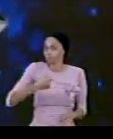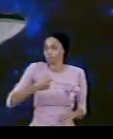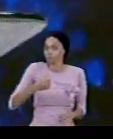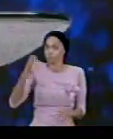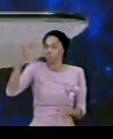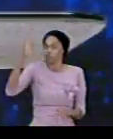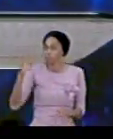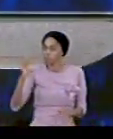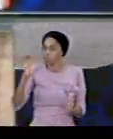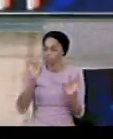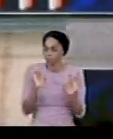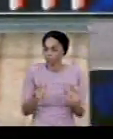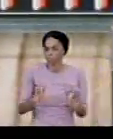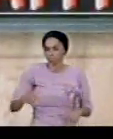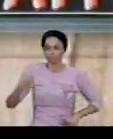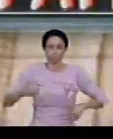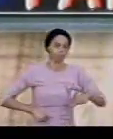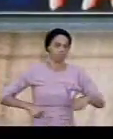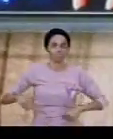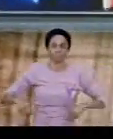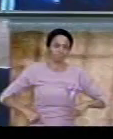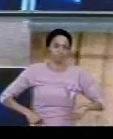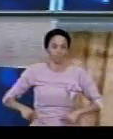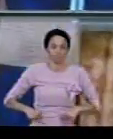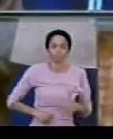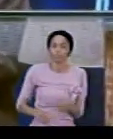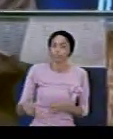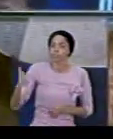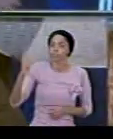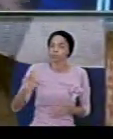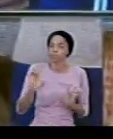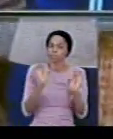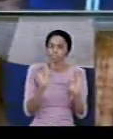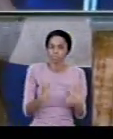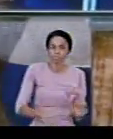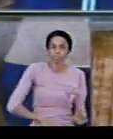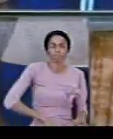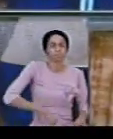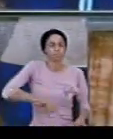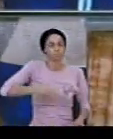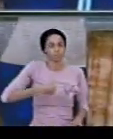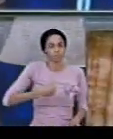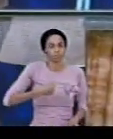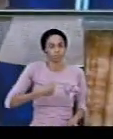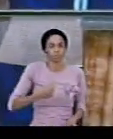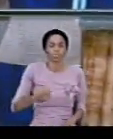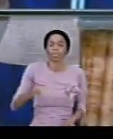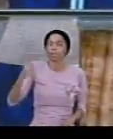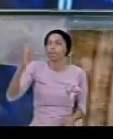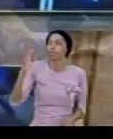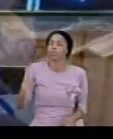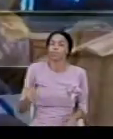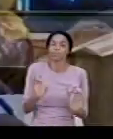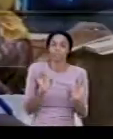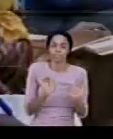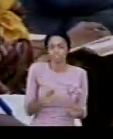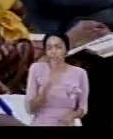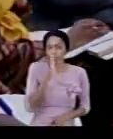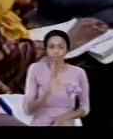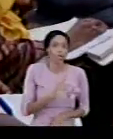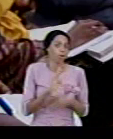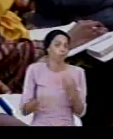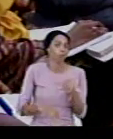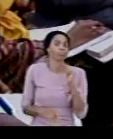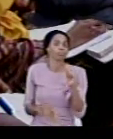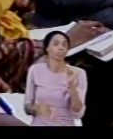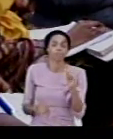being pompous. He hates being haughty. He hates being all by yourself, and